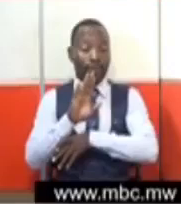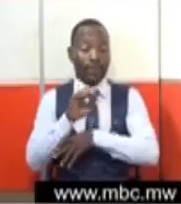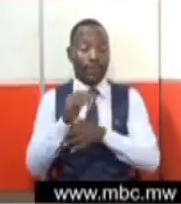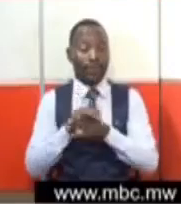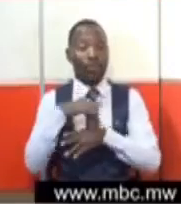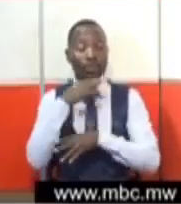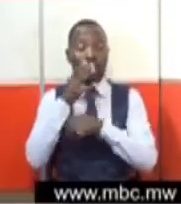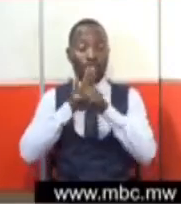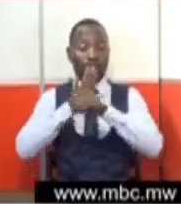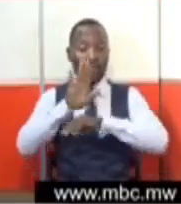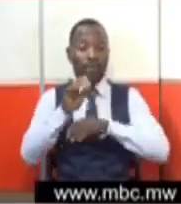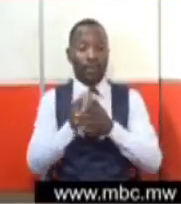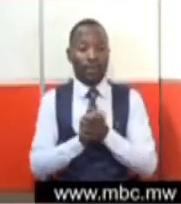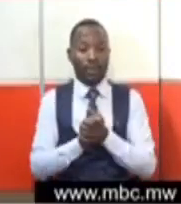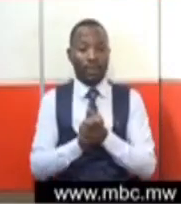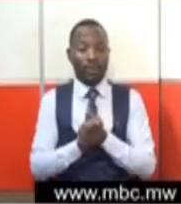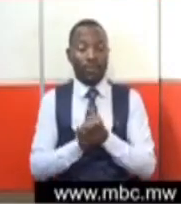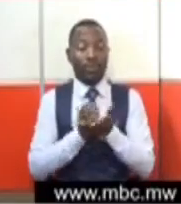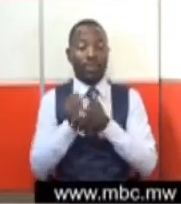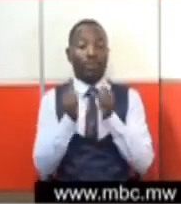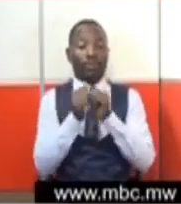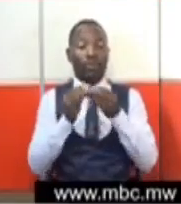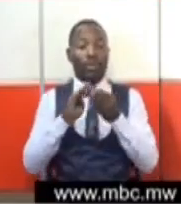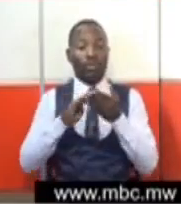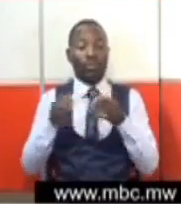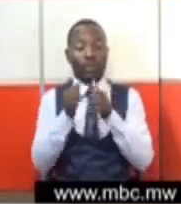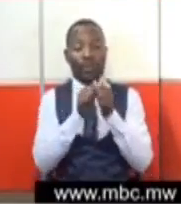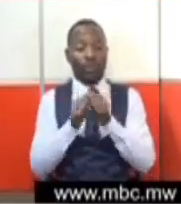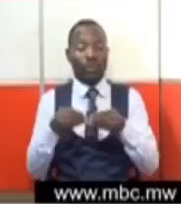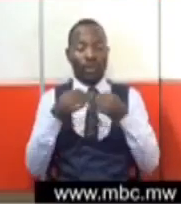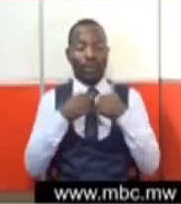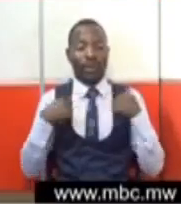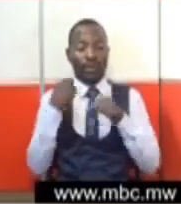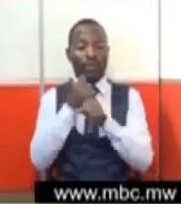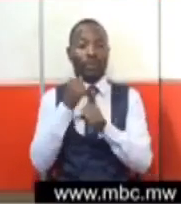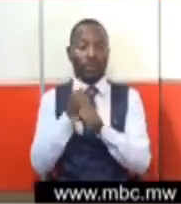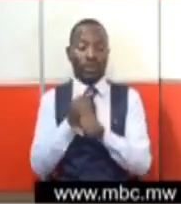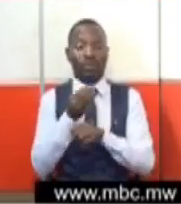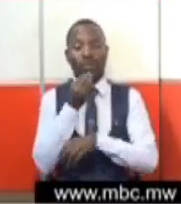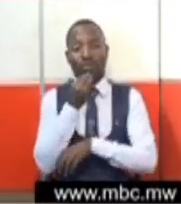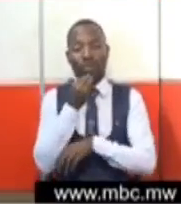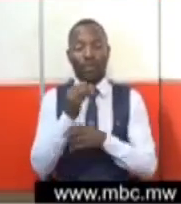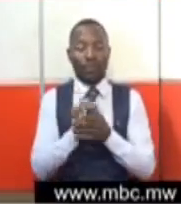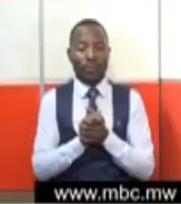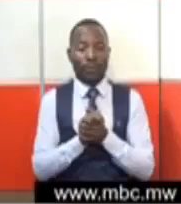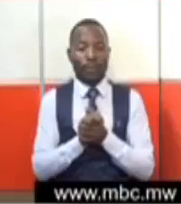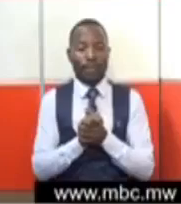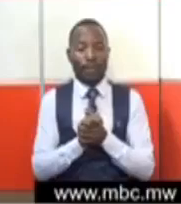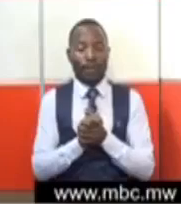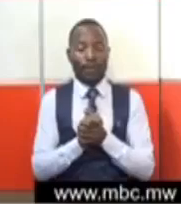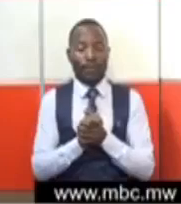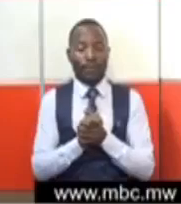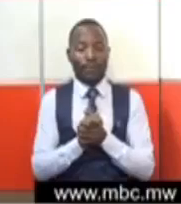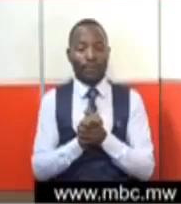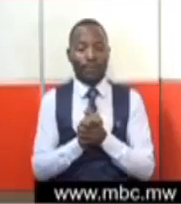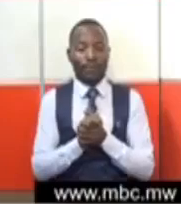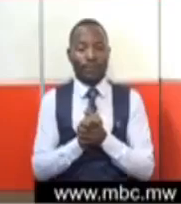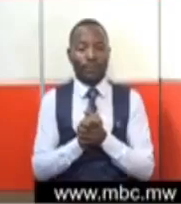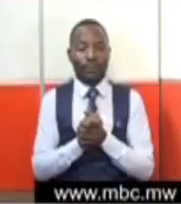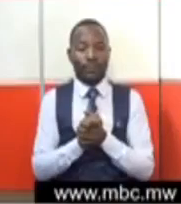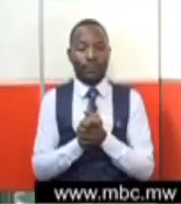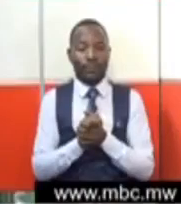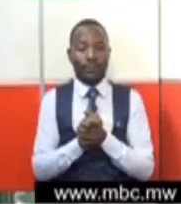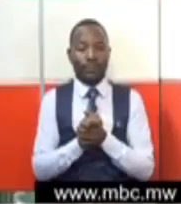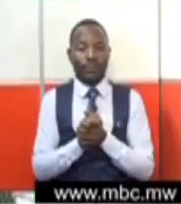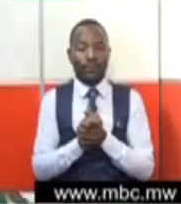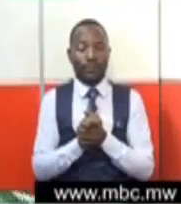fulfilled its promise of prioritizing wealth creation, job creation and food security. Blessings Chileuka has the